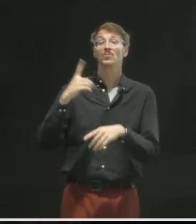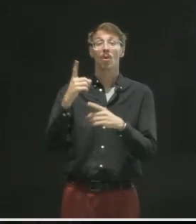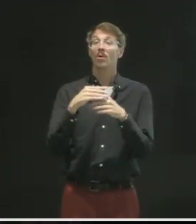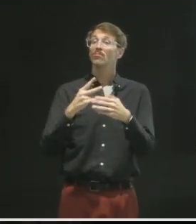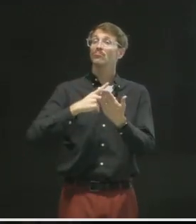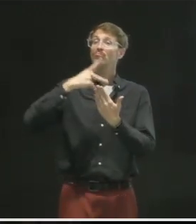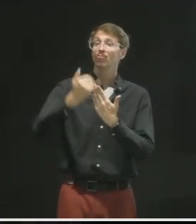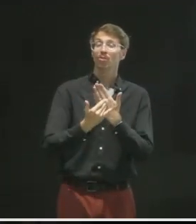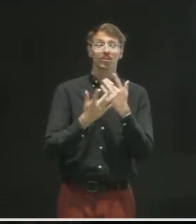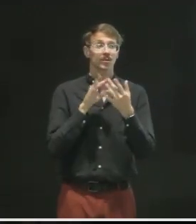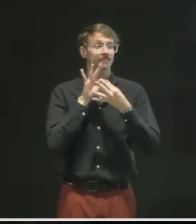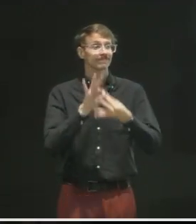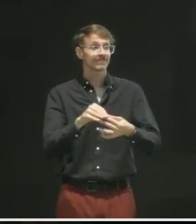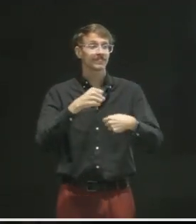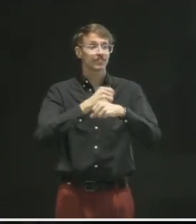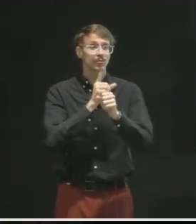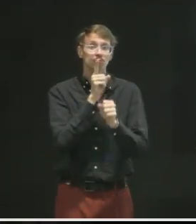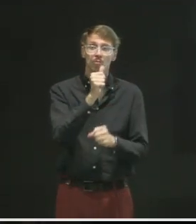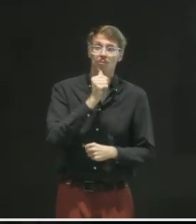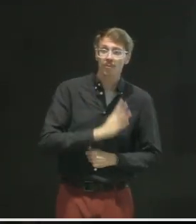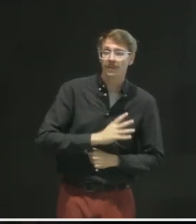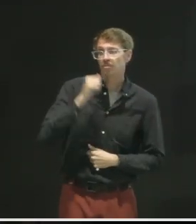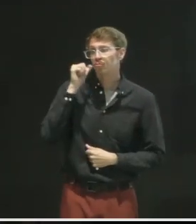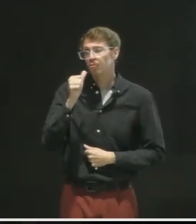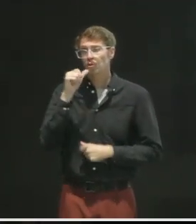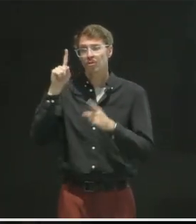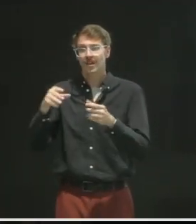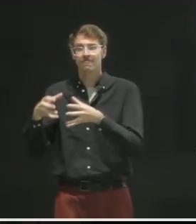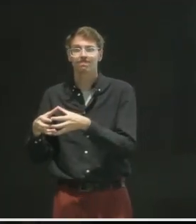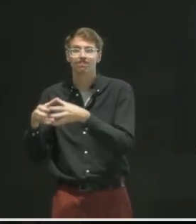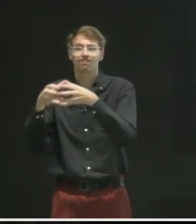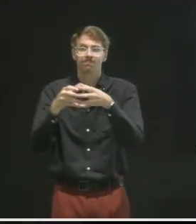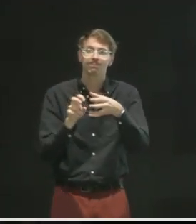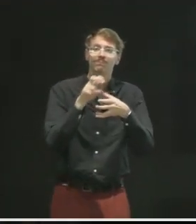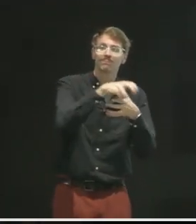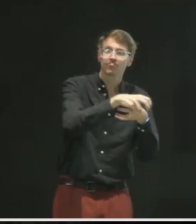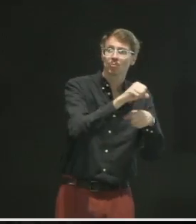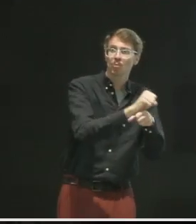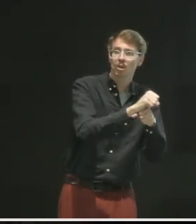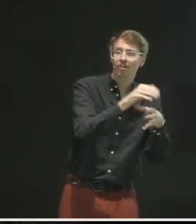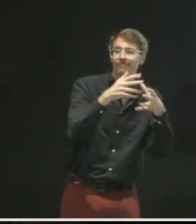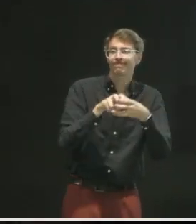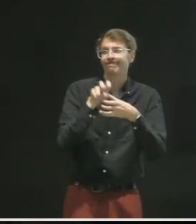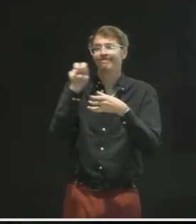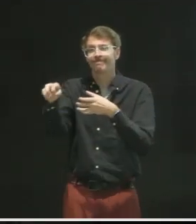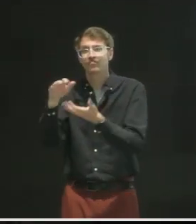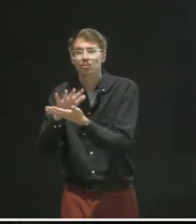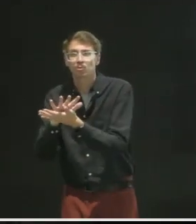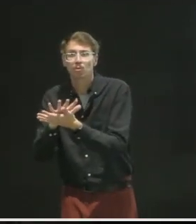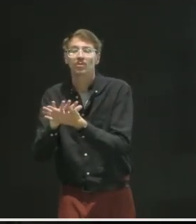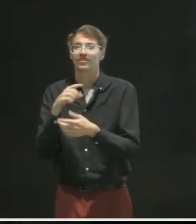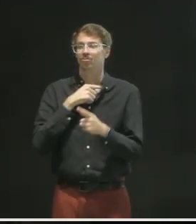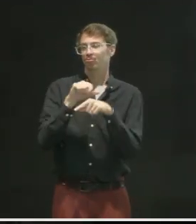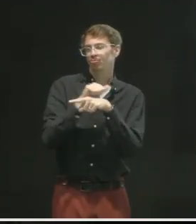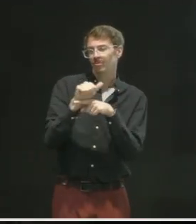women and girls can travel safely to school and work. Train teachers and health workers